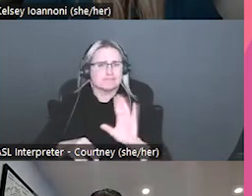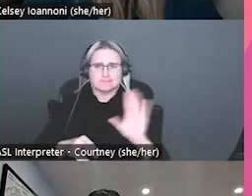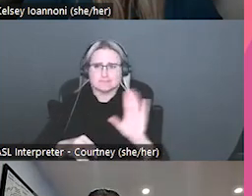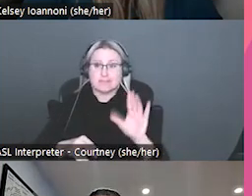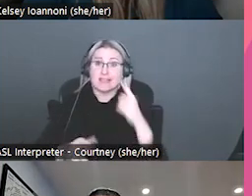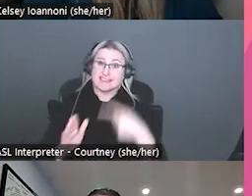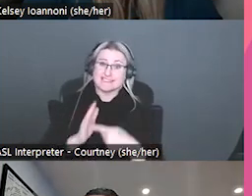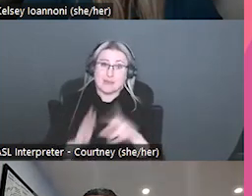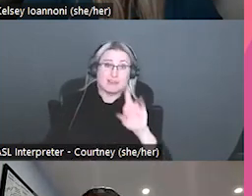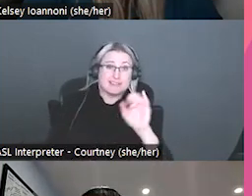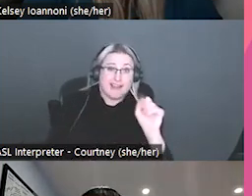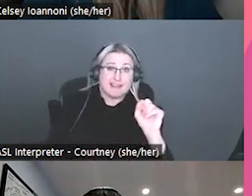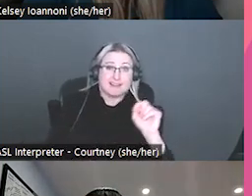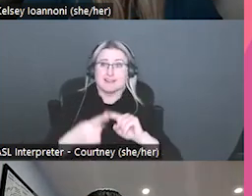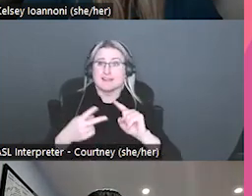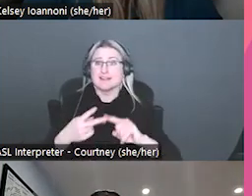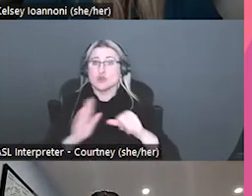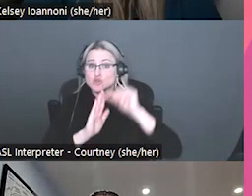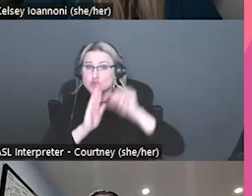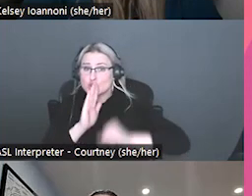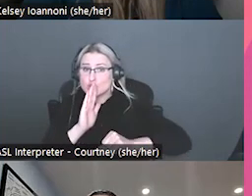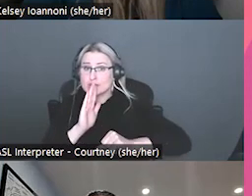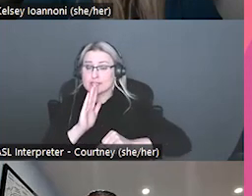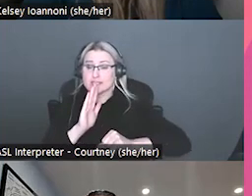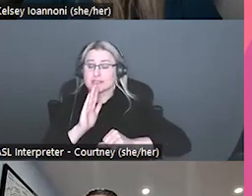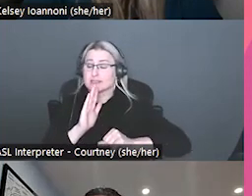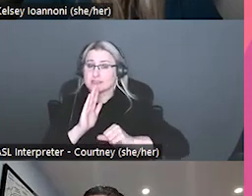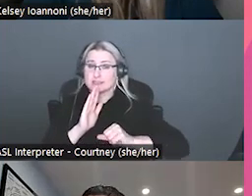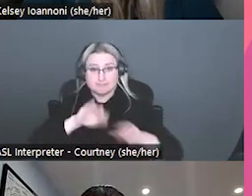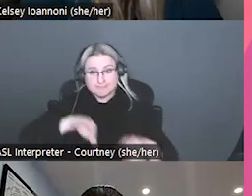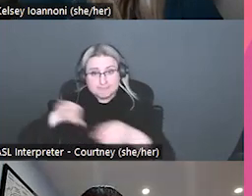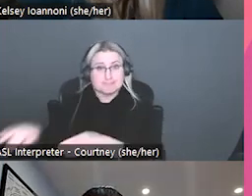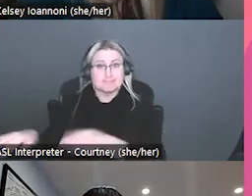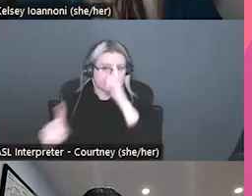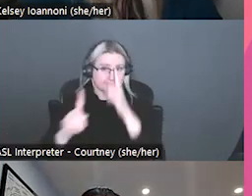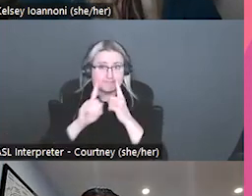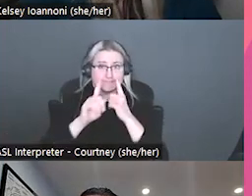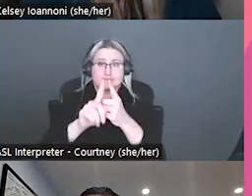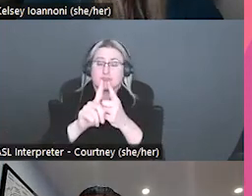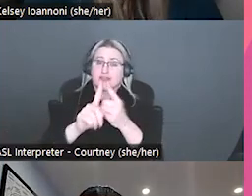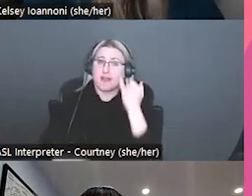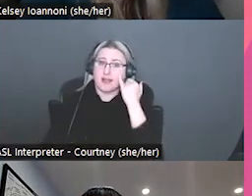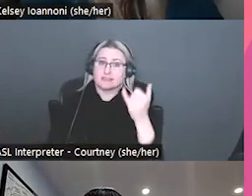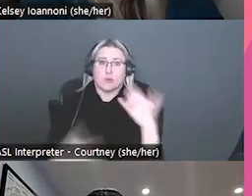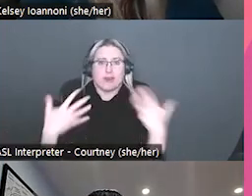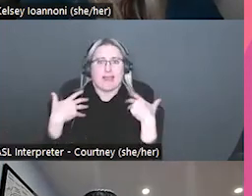as dieting and bariatric surgery, and work towards like optimizing this notion of